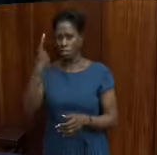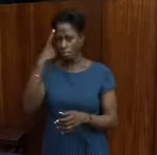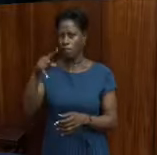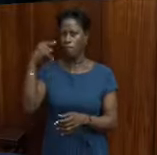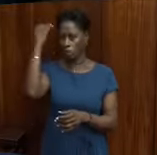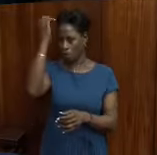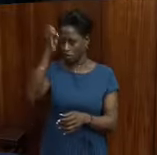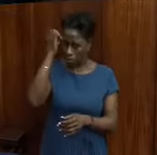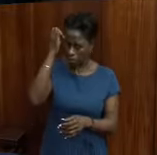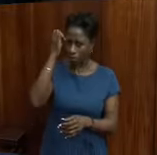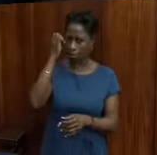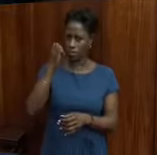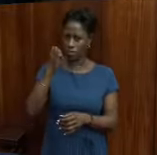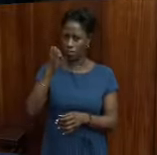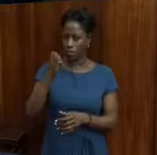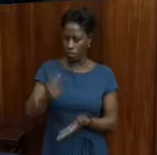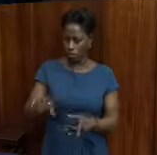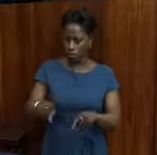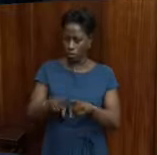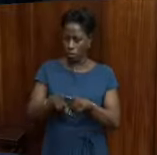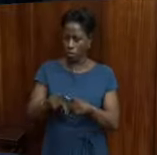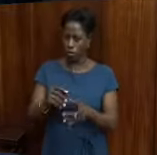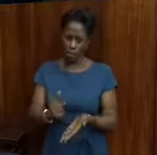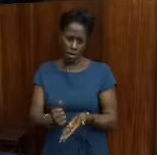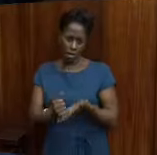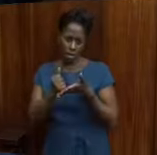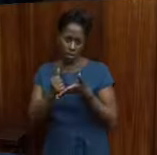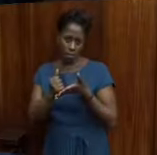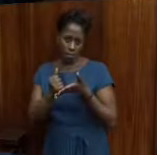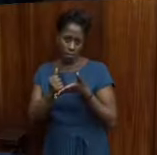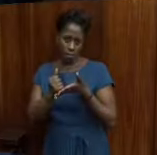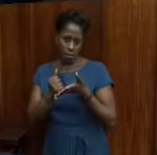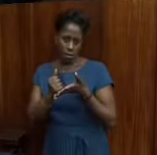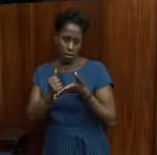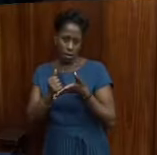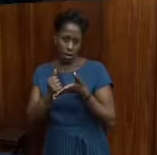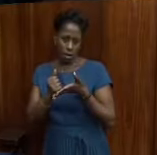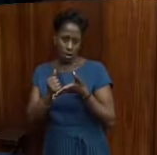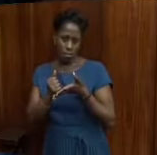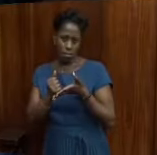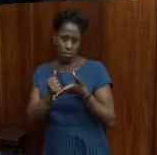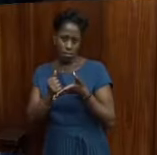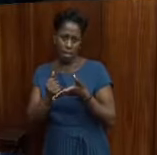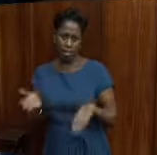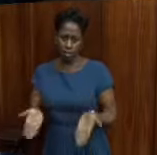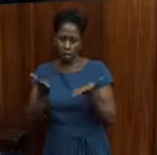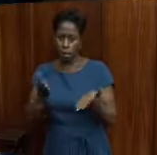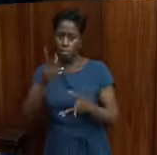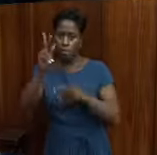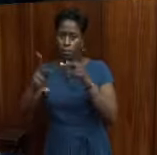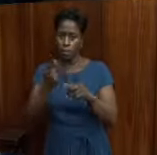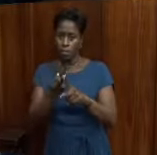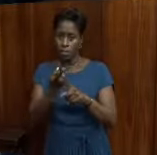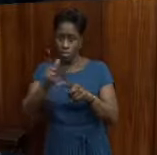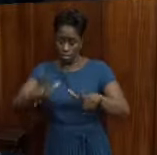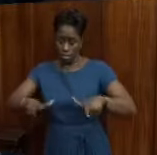the diaspora, to promote and enhance our tourism project, and to allow investment in government financial